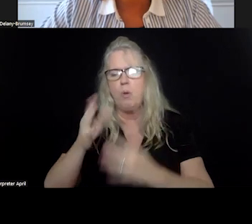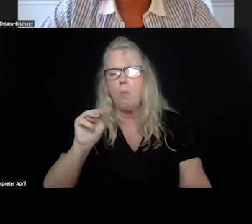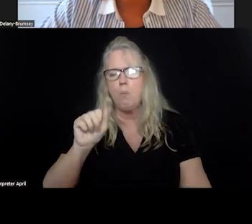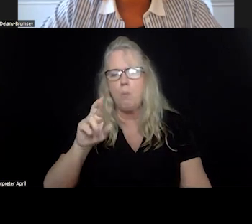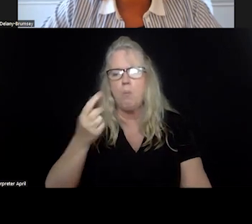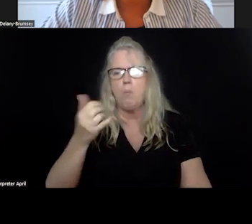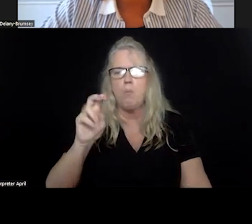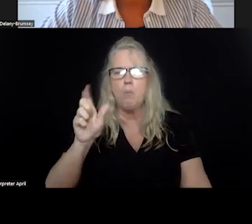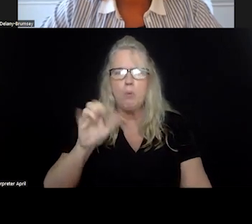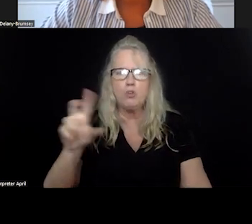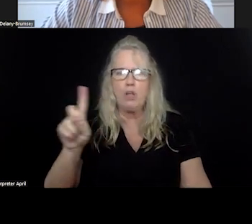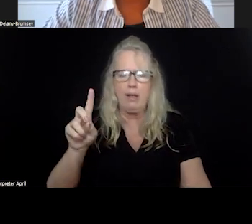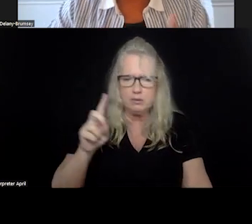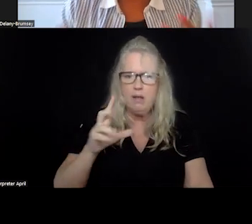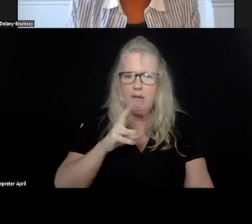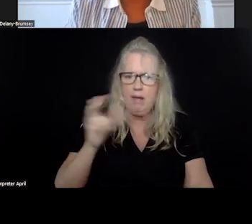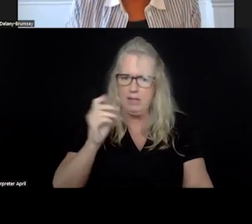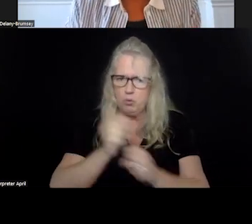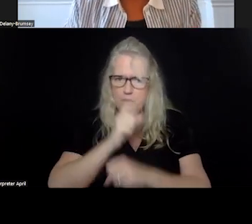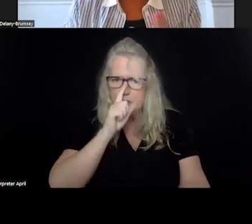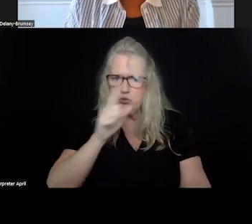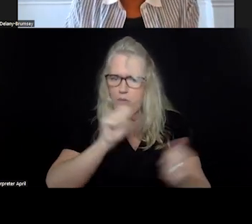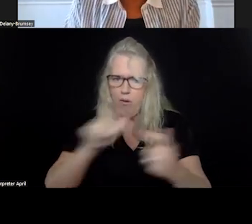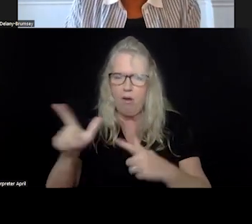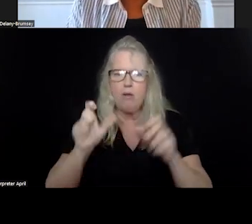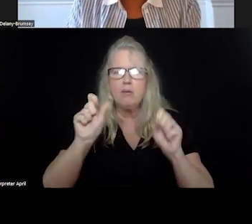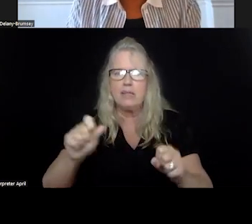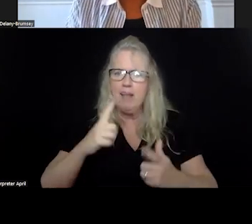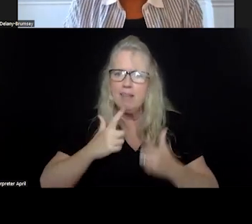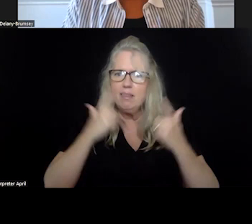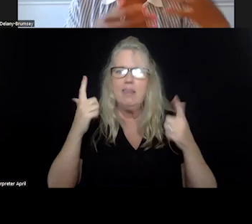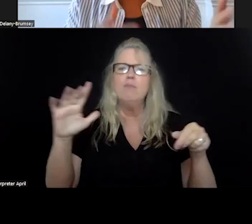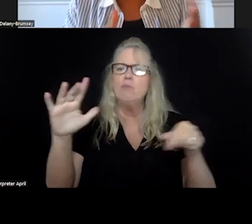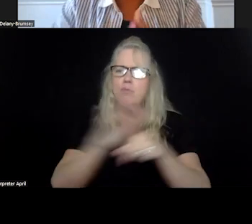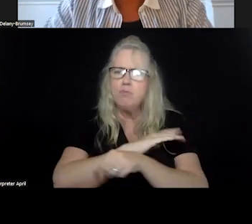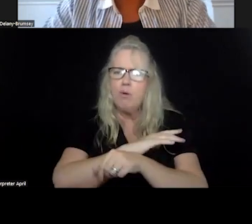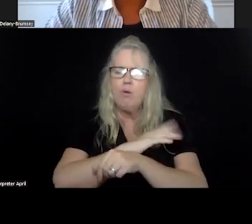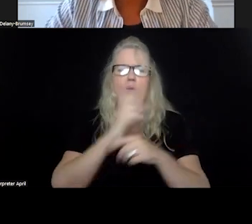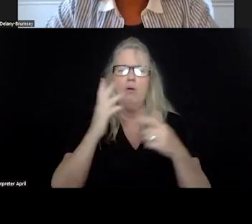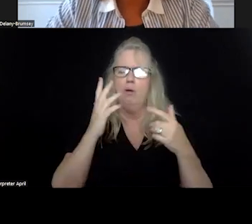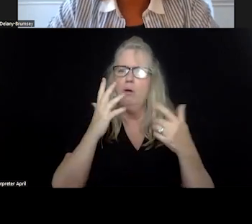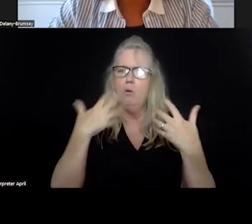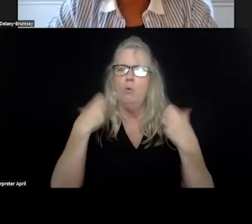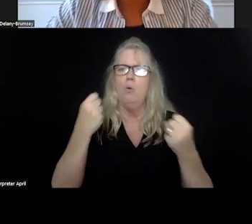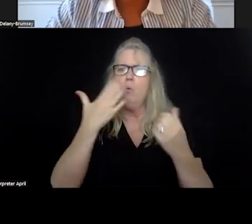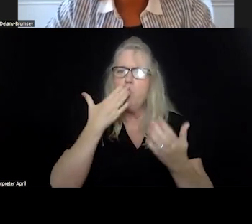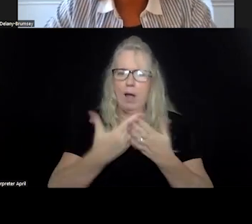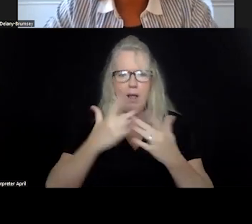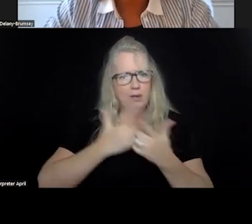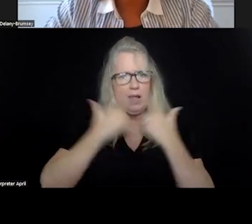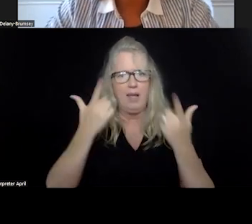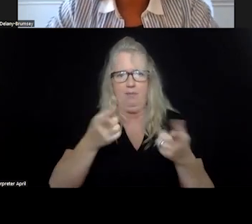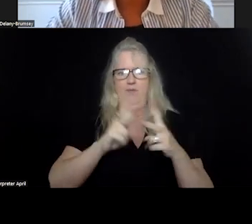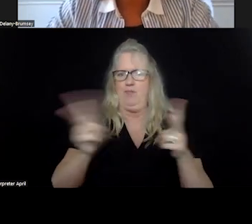order to ensure that everyone is able to live a full and well life. And so this is a really helpful, although of